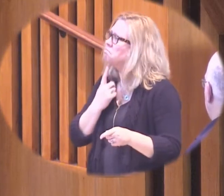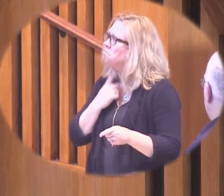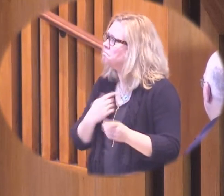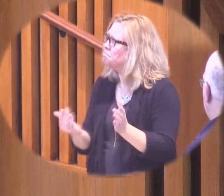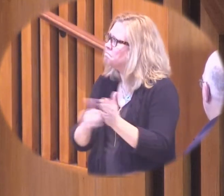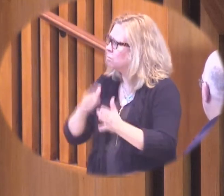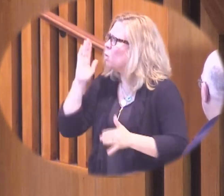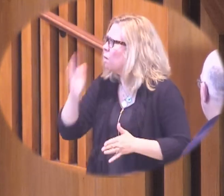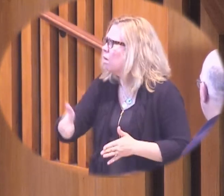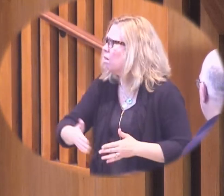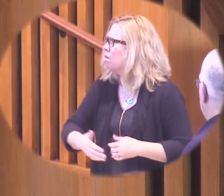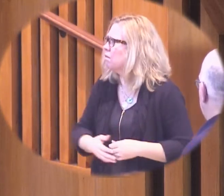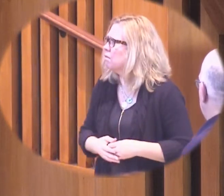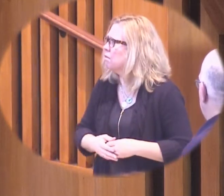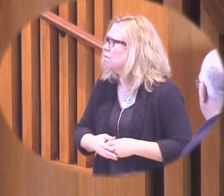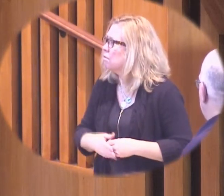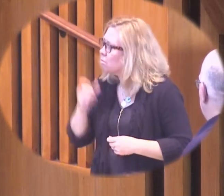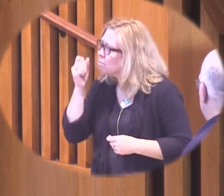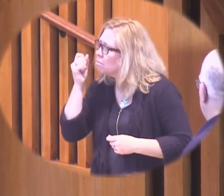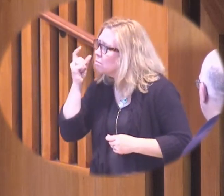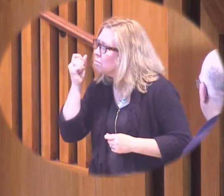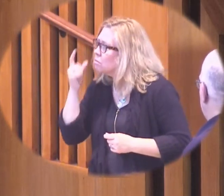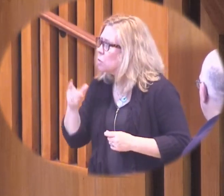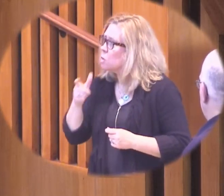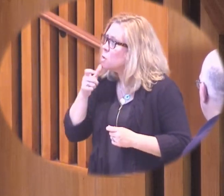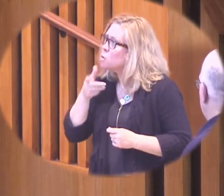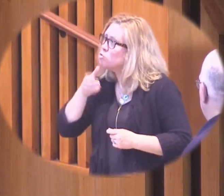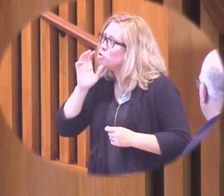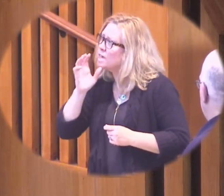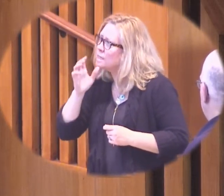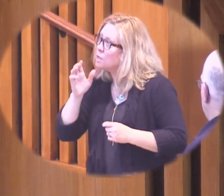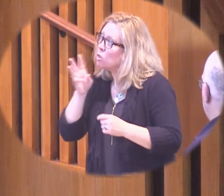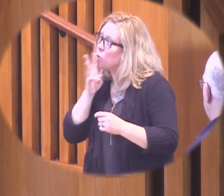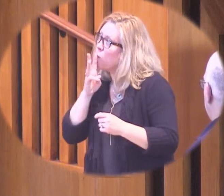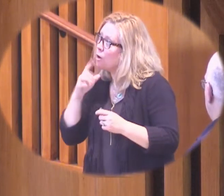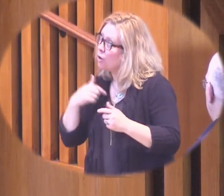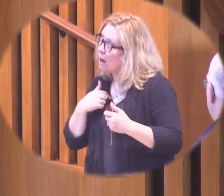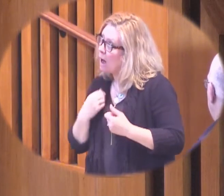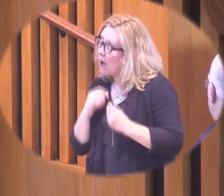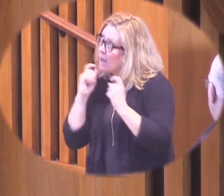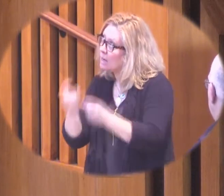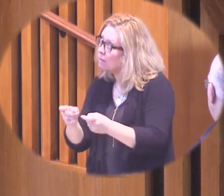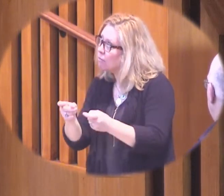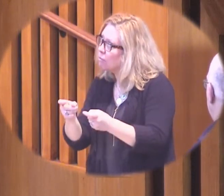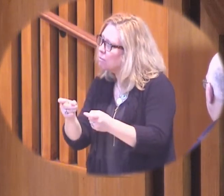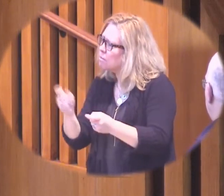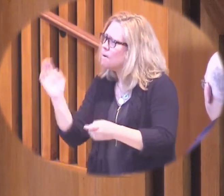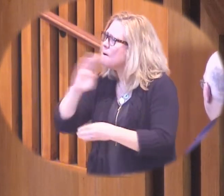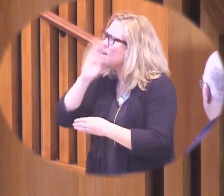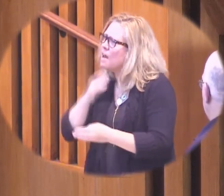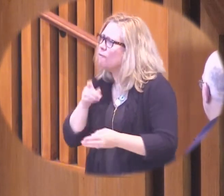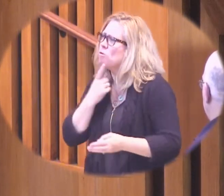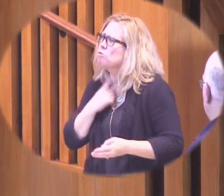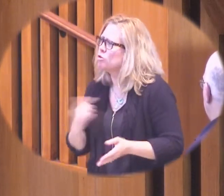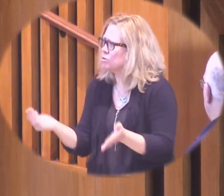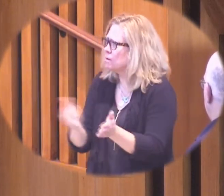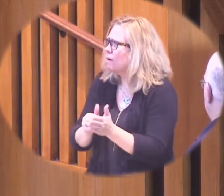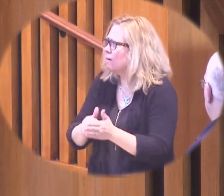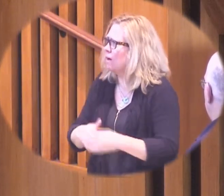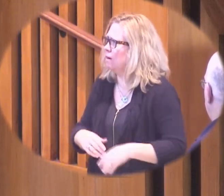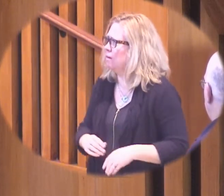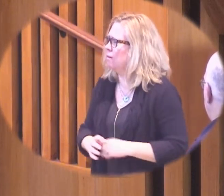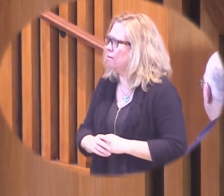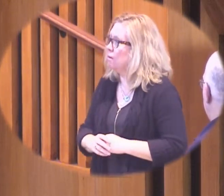again. But whoever drinks the water that I shall give will never thirst.